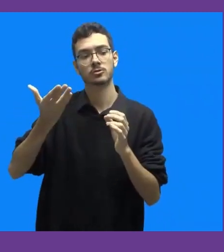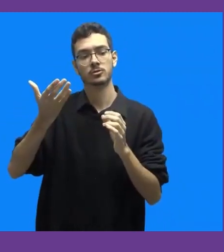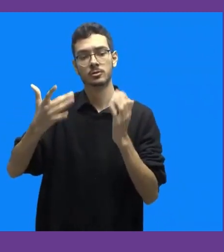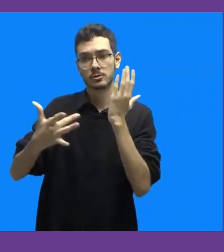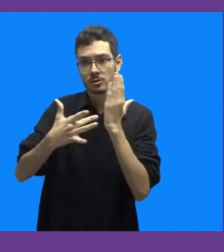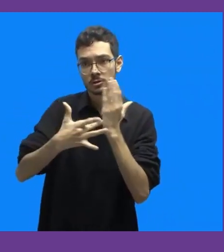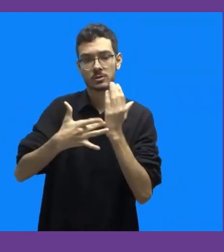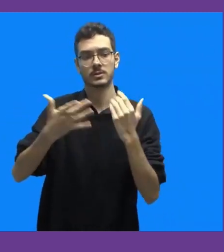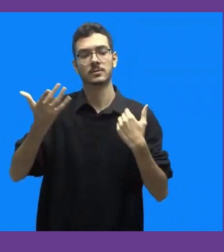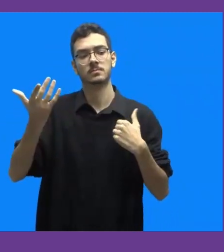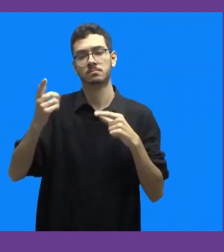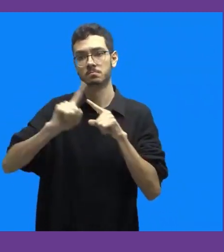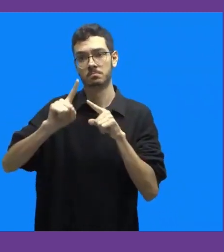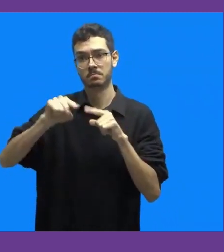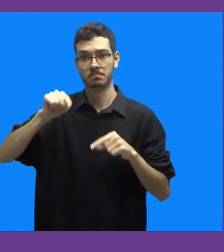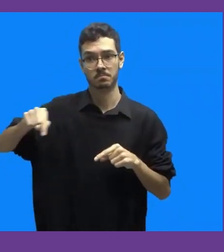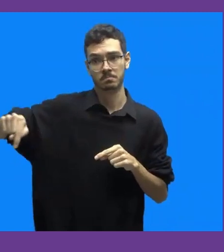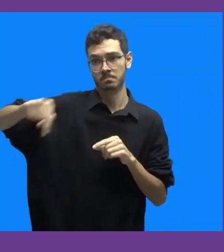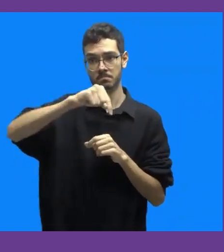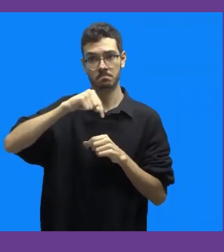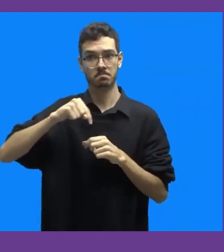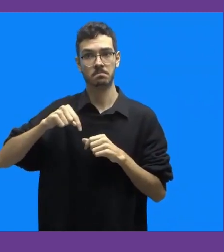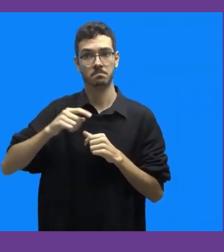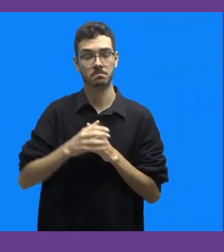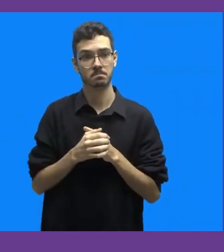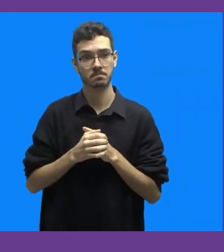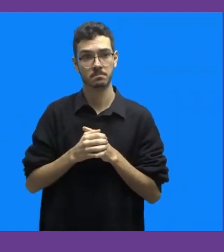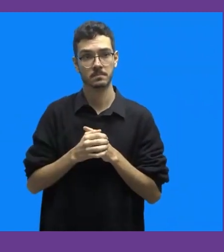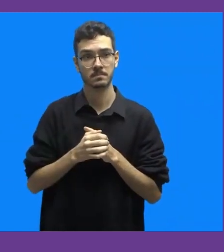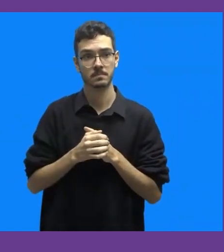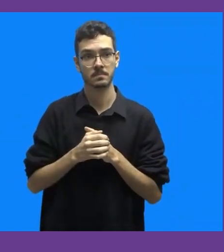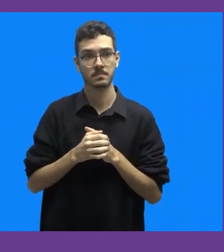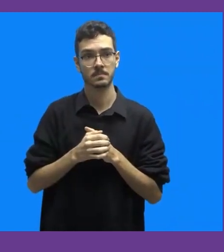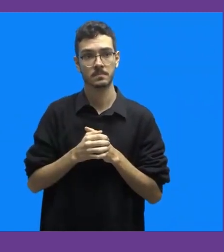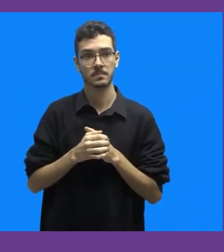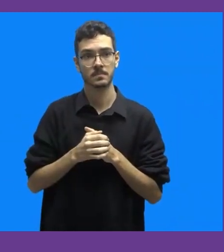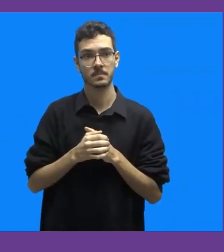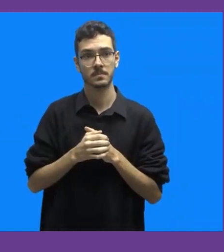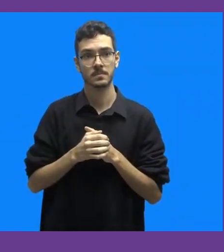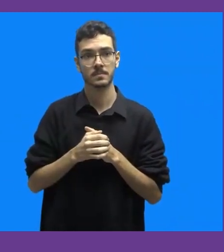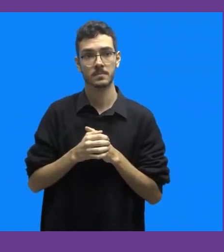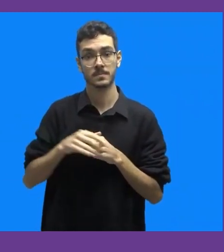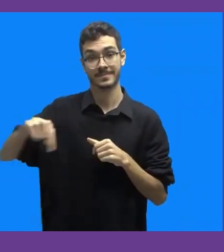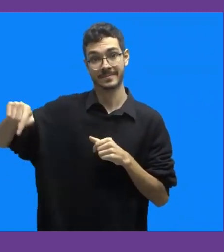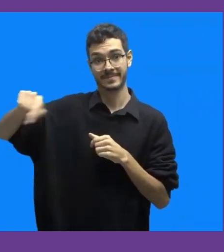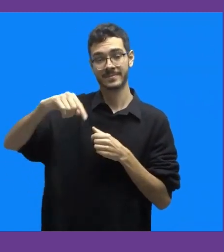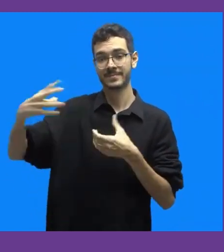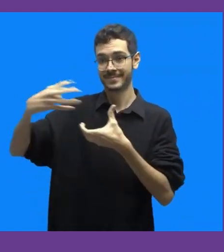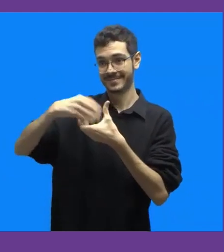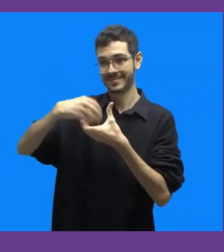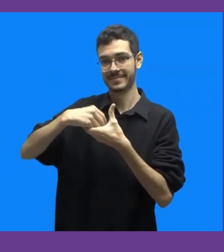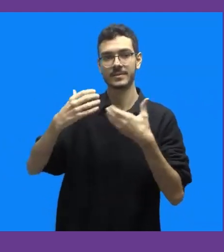face in your class and how you can help them. And actually that proved much more effective. It was a very short presentation, but we got into the staff meetings,